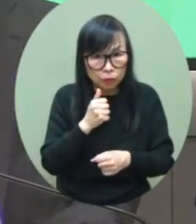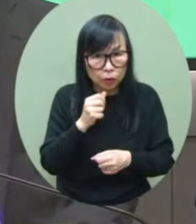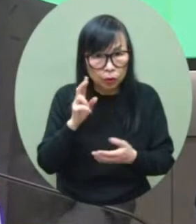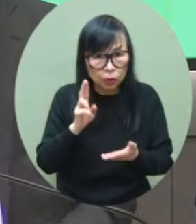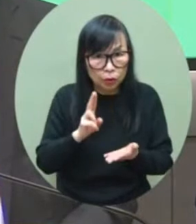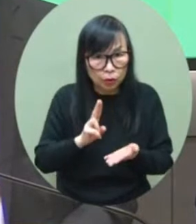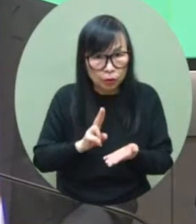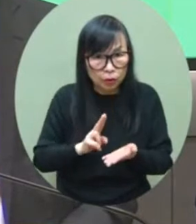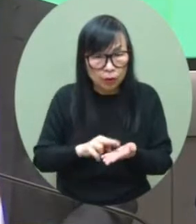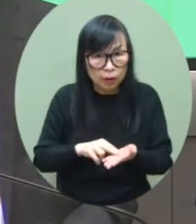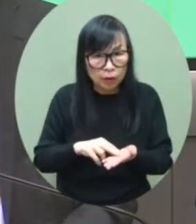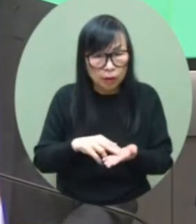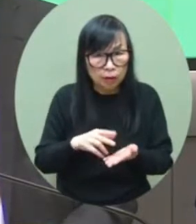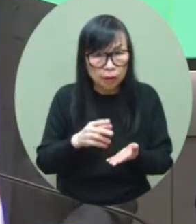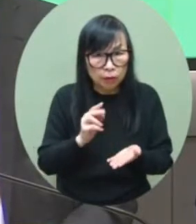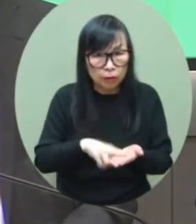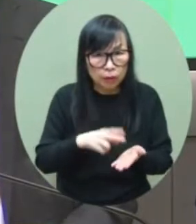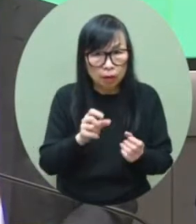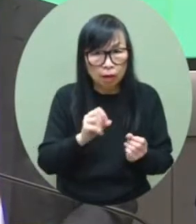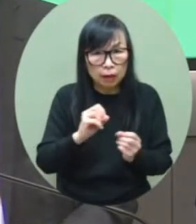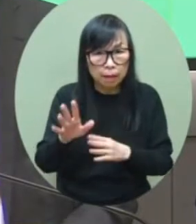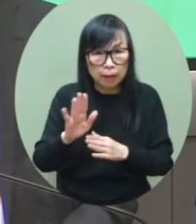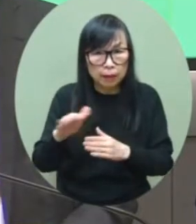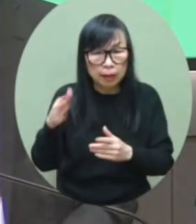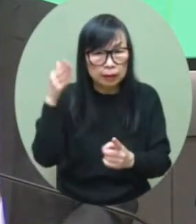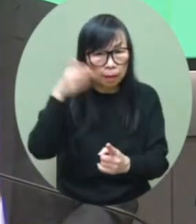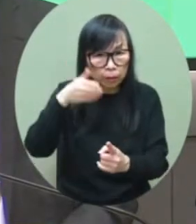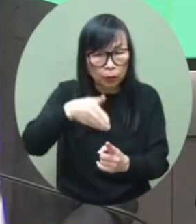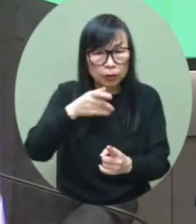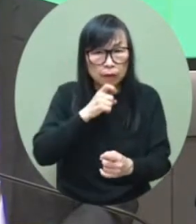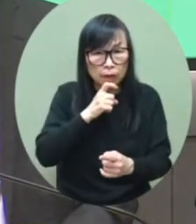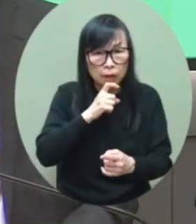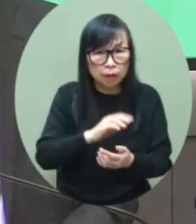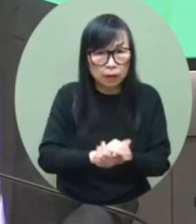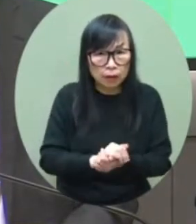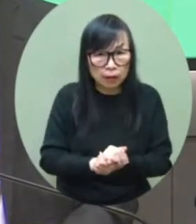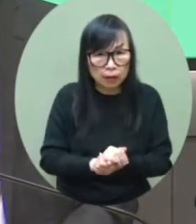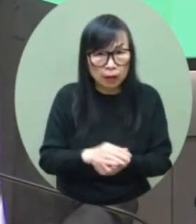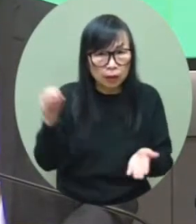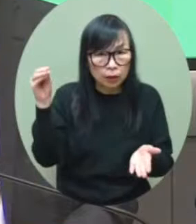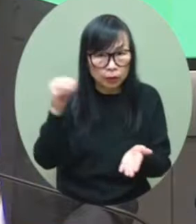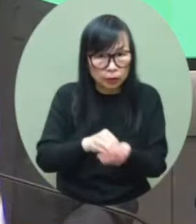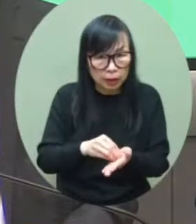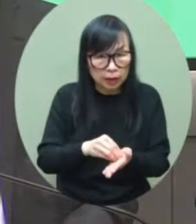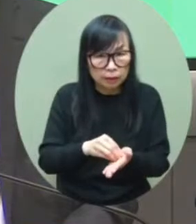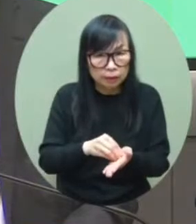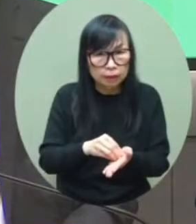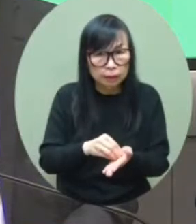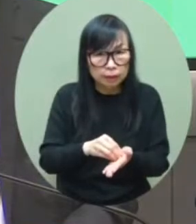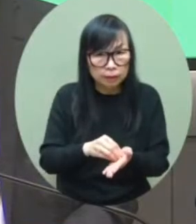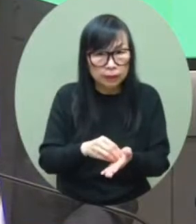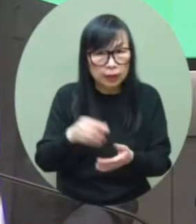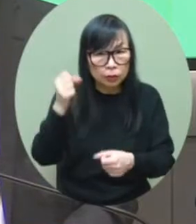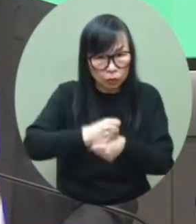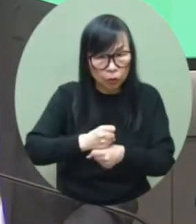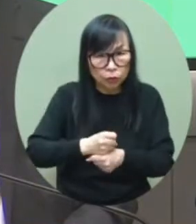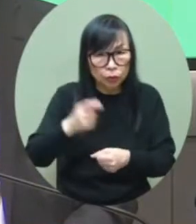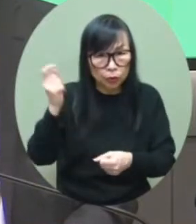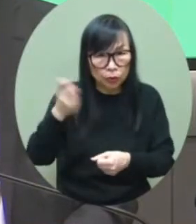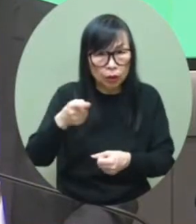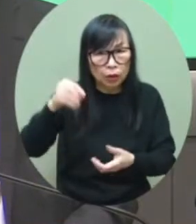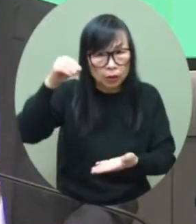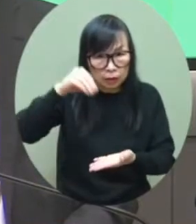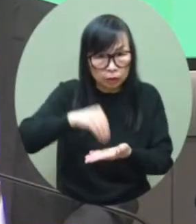we will be able to do better on three fronts compared to other approaches. First, decisions are quick.